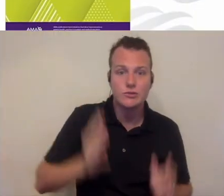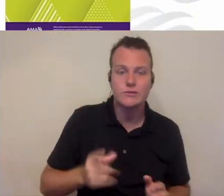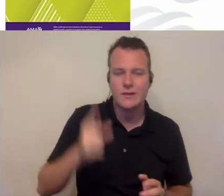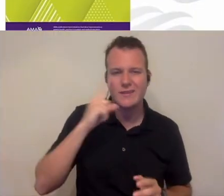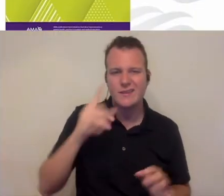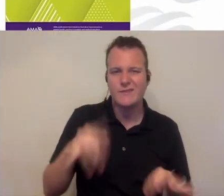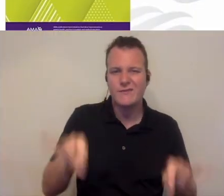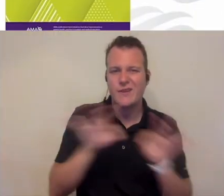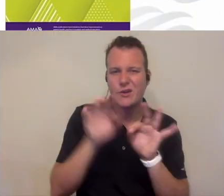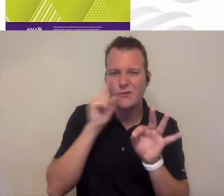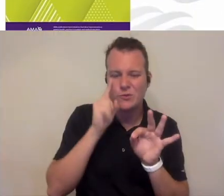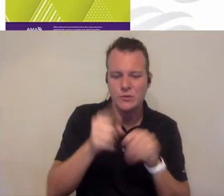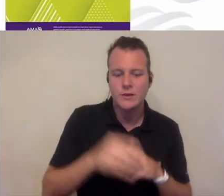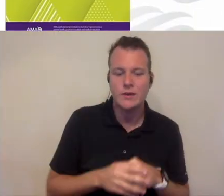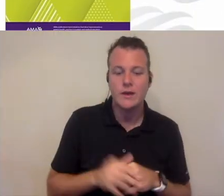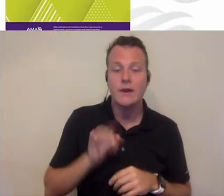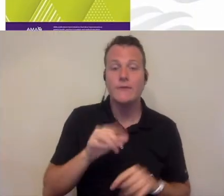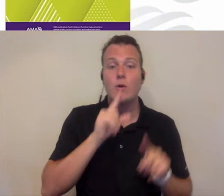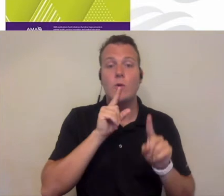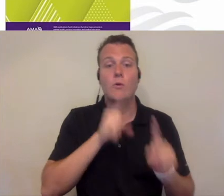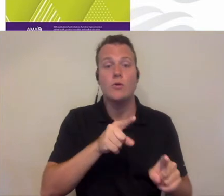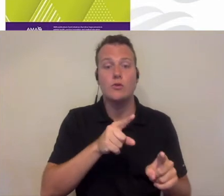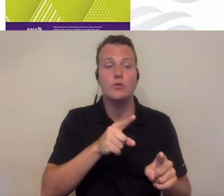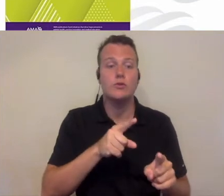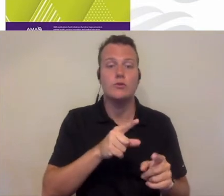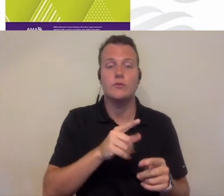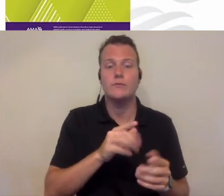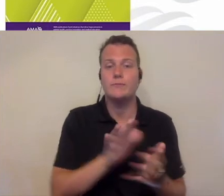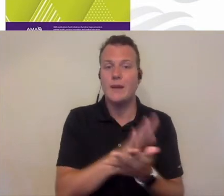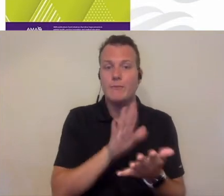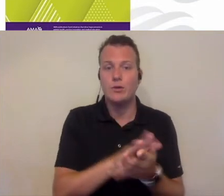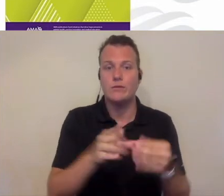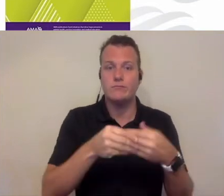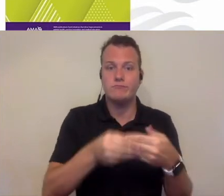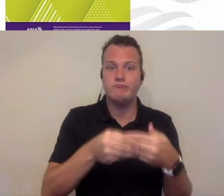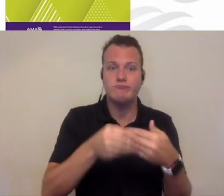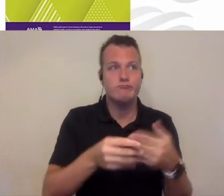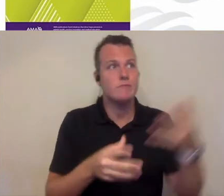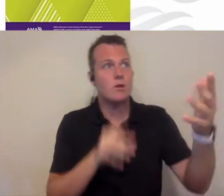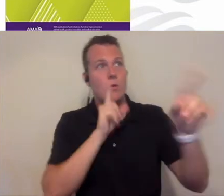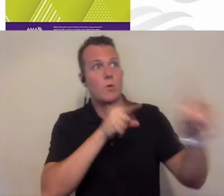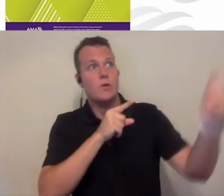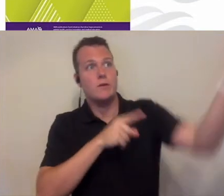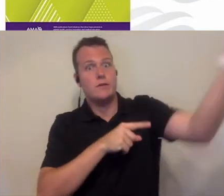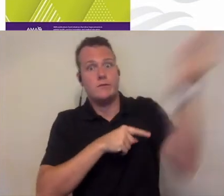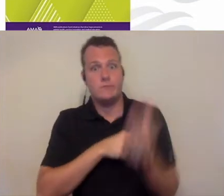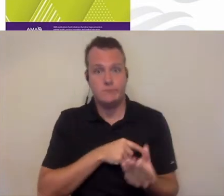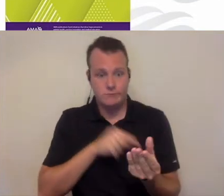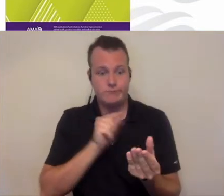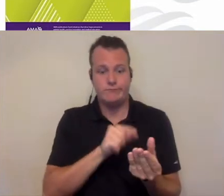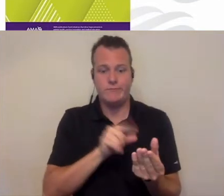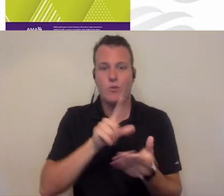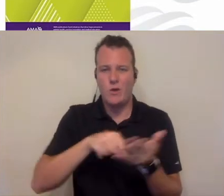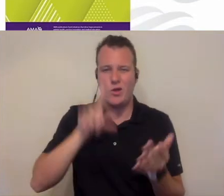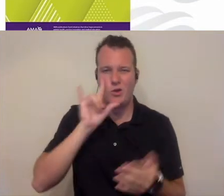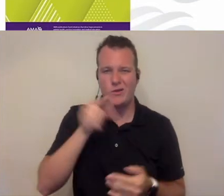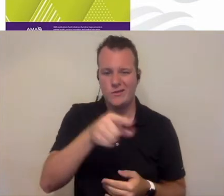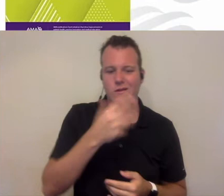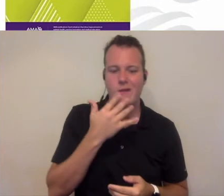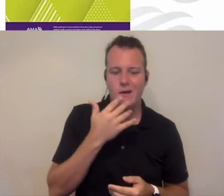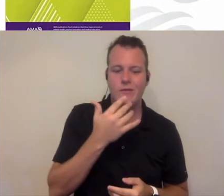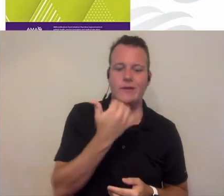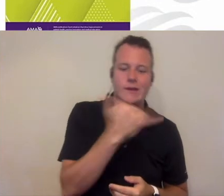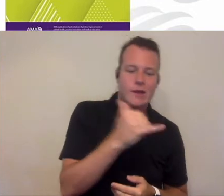you ordered them hard copy, this is what they would look like for this year. So again, the ICD-10 CMs you